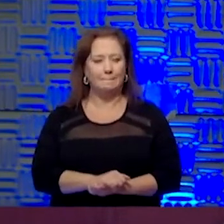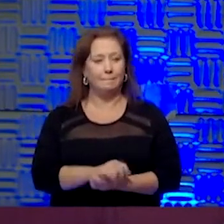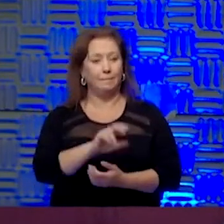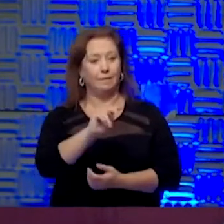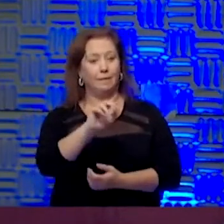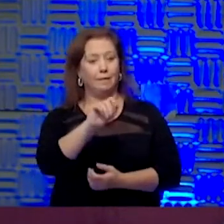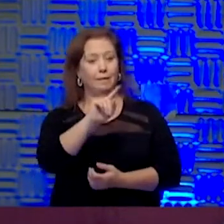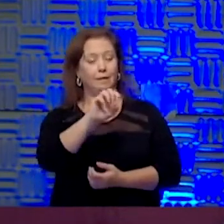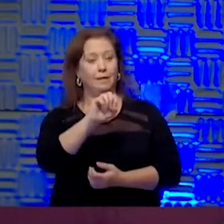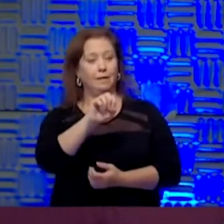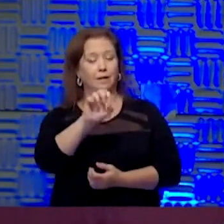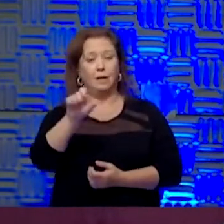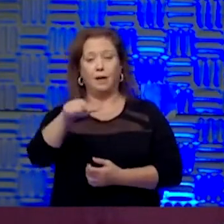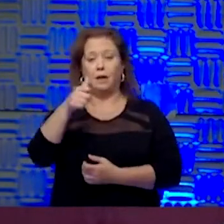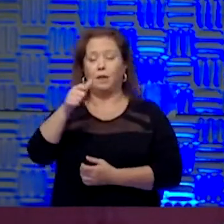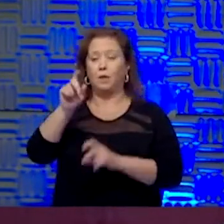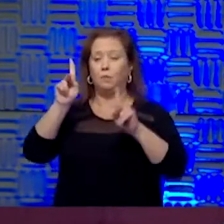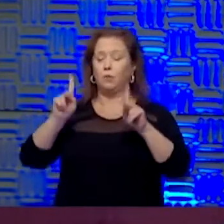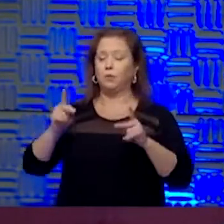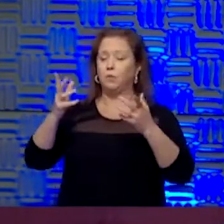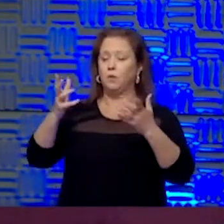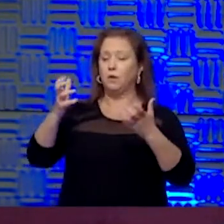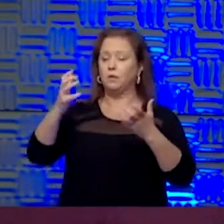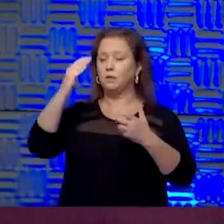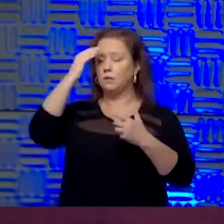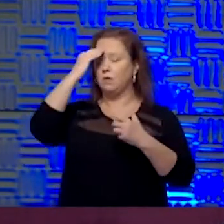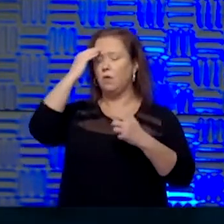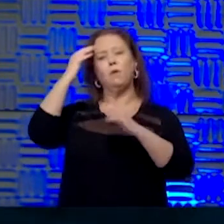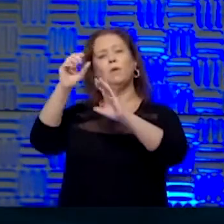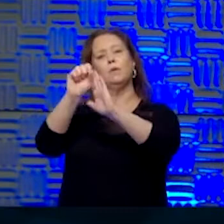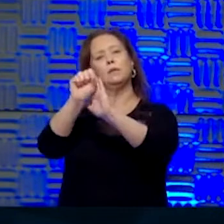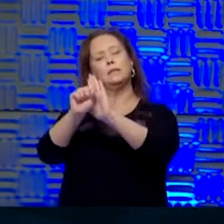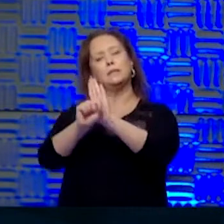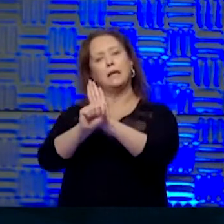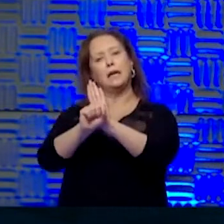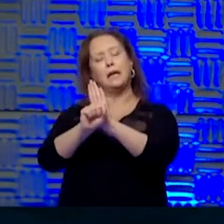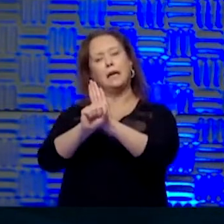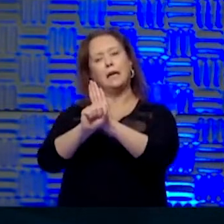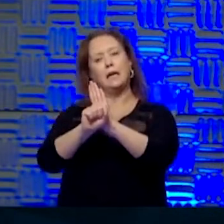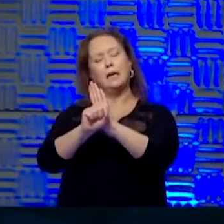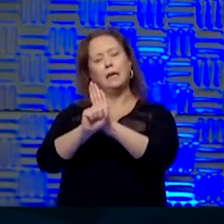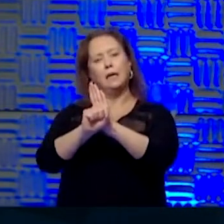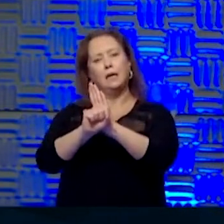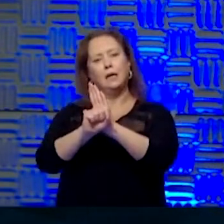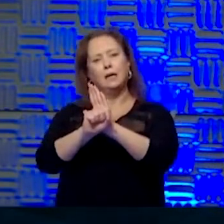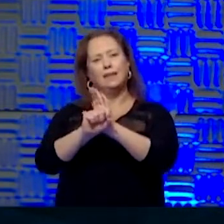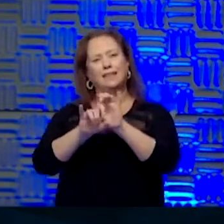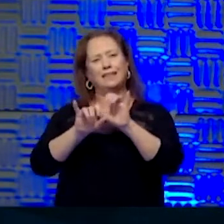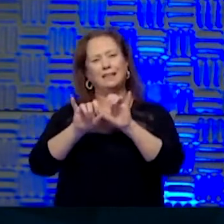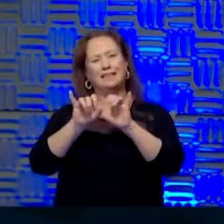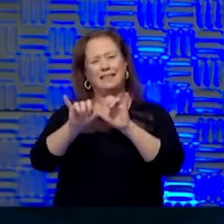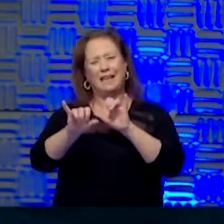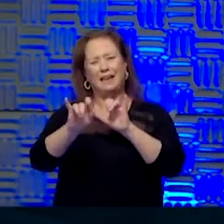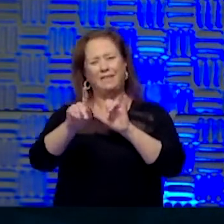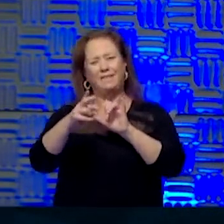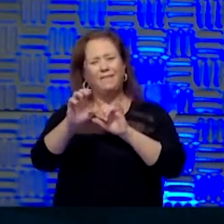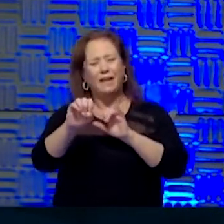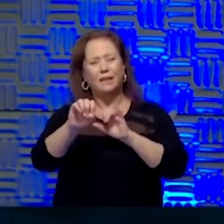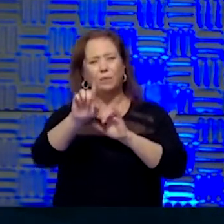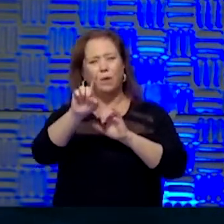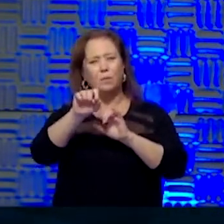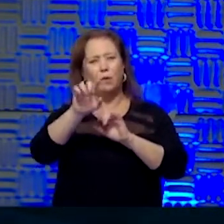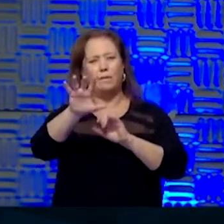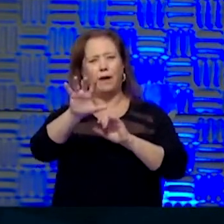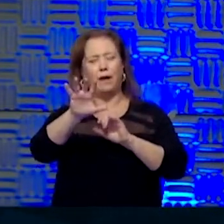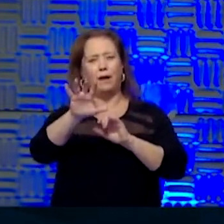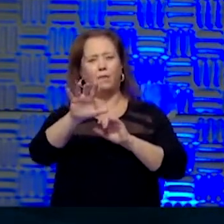Nate. I have somebody else who wants to know why the state has to currently stay in phase 1.5 instead of leaving it up to